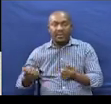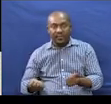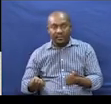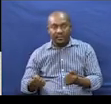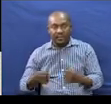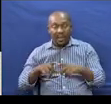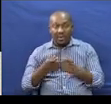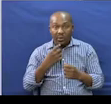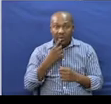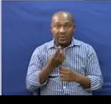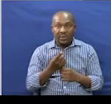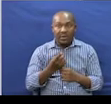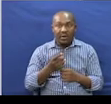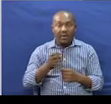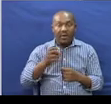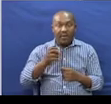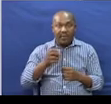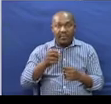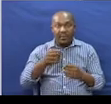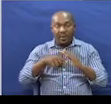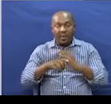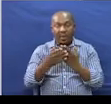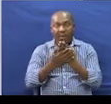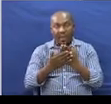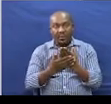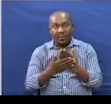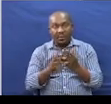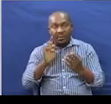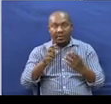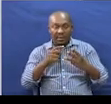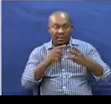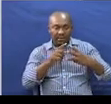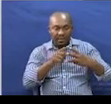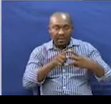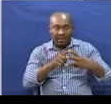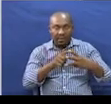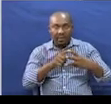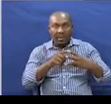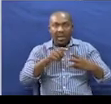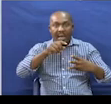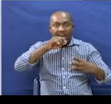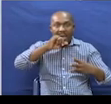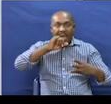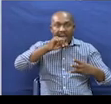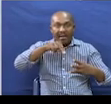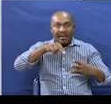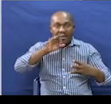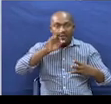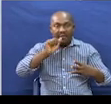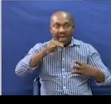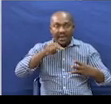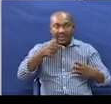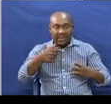rates. My friends, here in death rate, it can be of three types. Whether it is infant mortality rate,